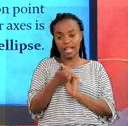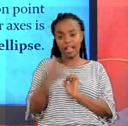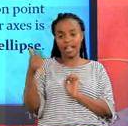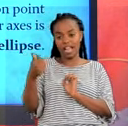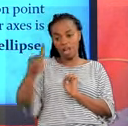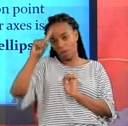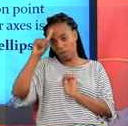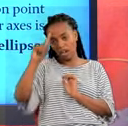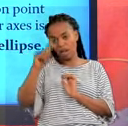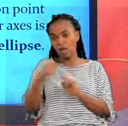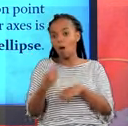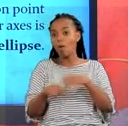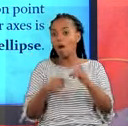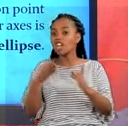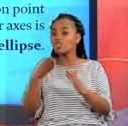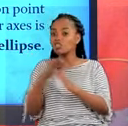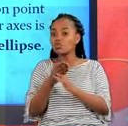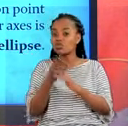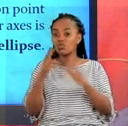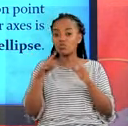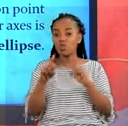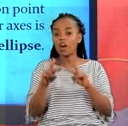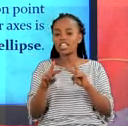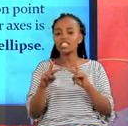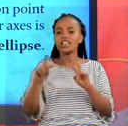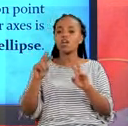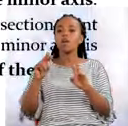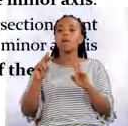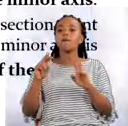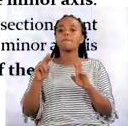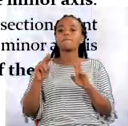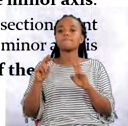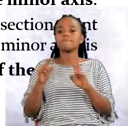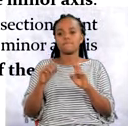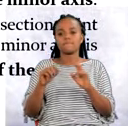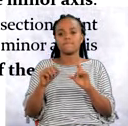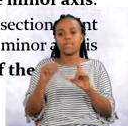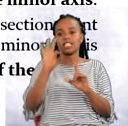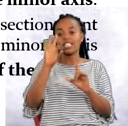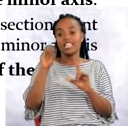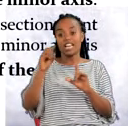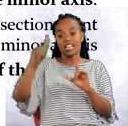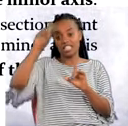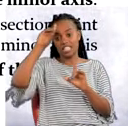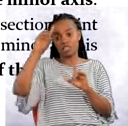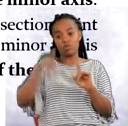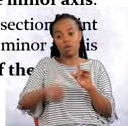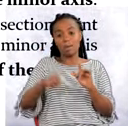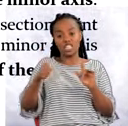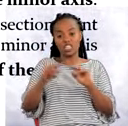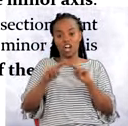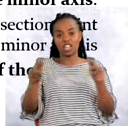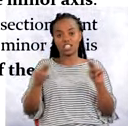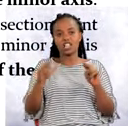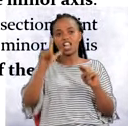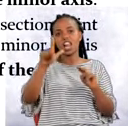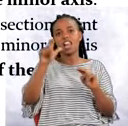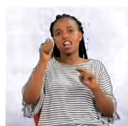which passes through the focus perpendicular to the major axis, we call it this lattice rectum.